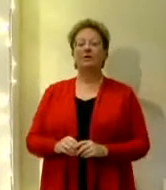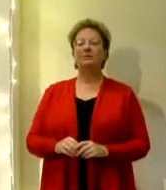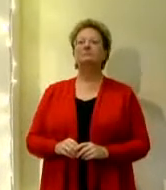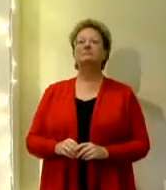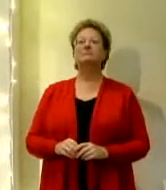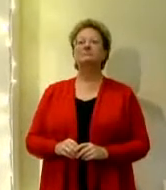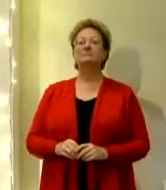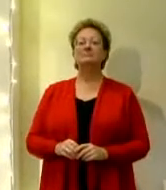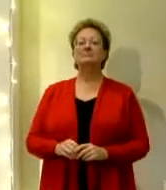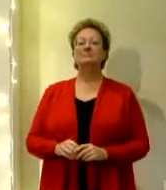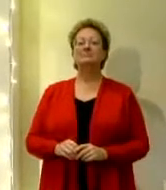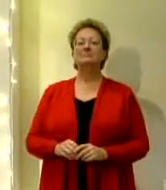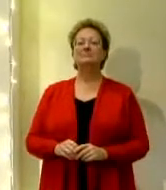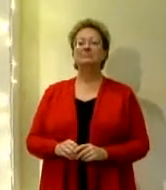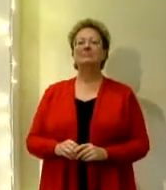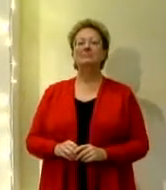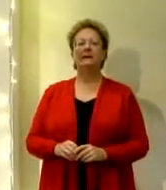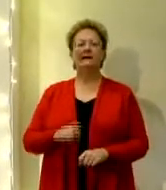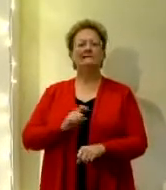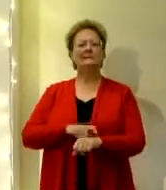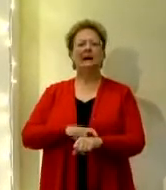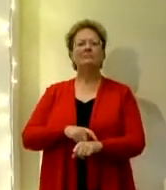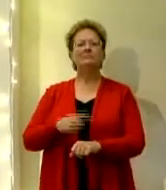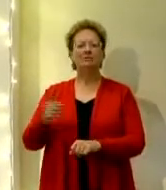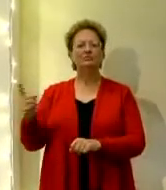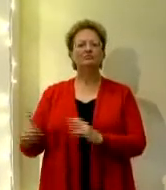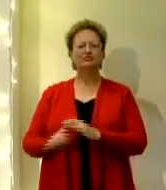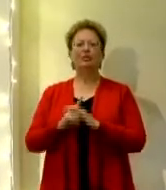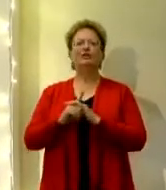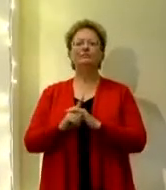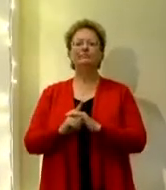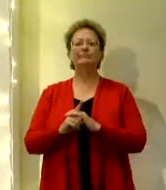said, "Well, it's about time you got here."